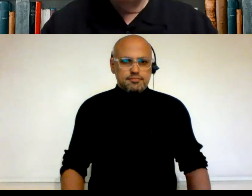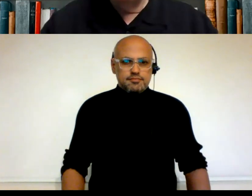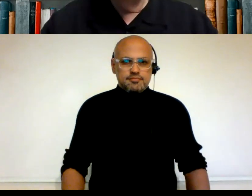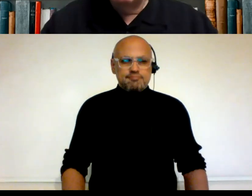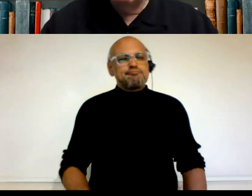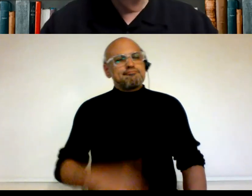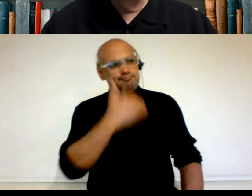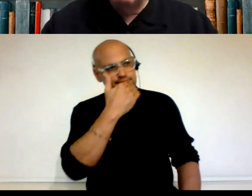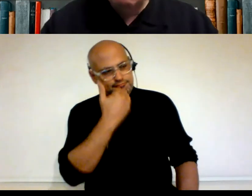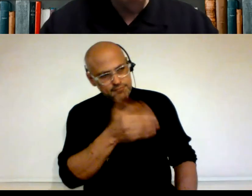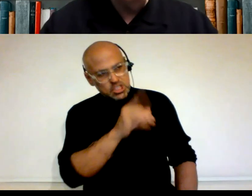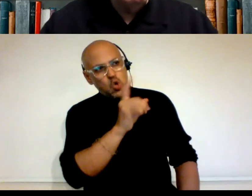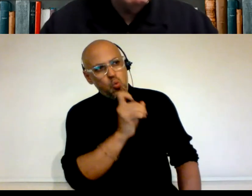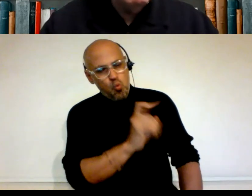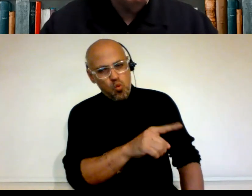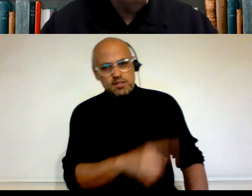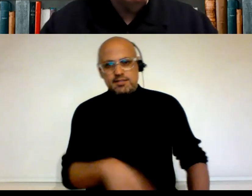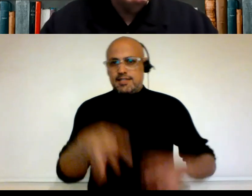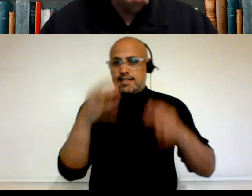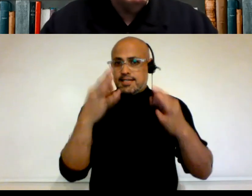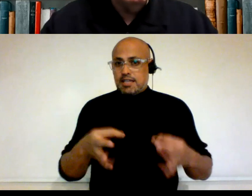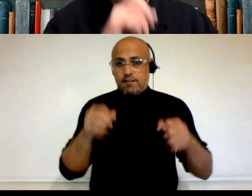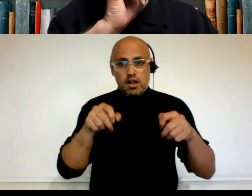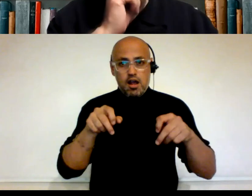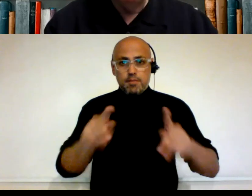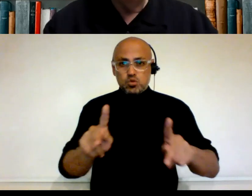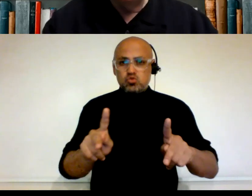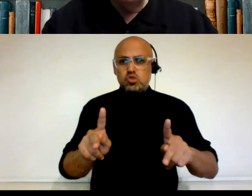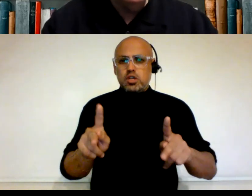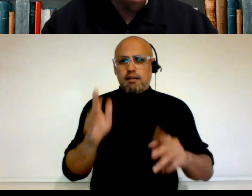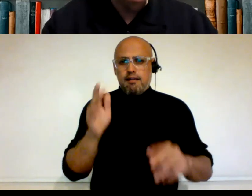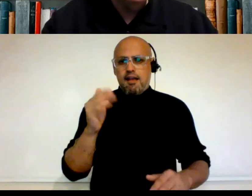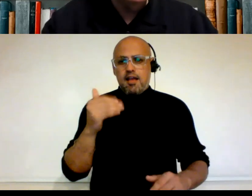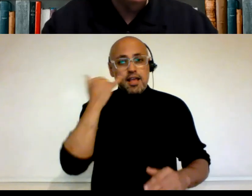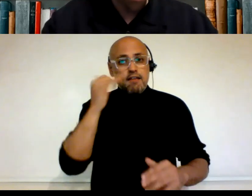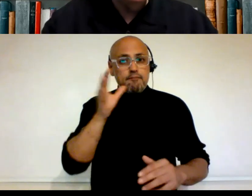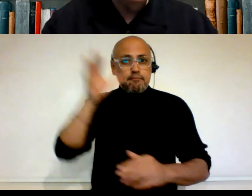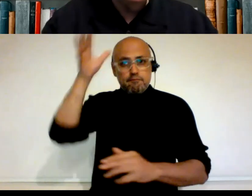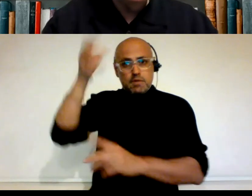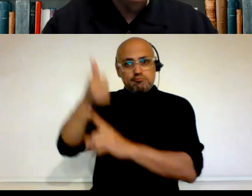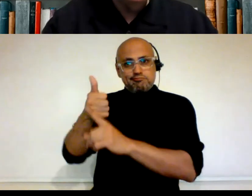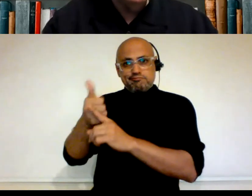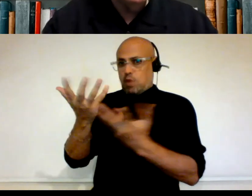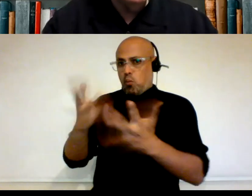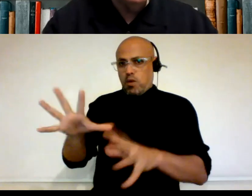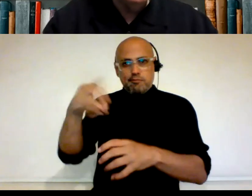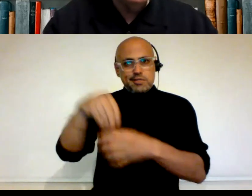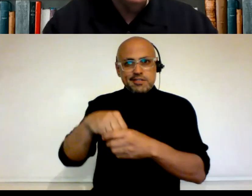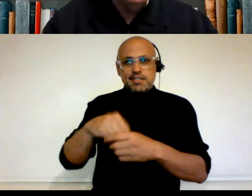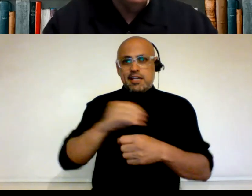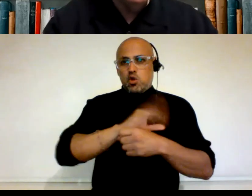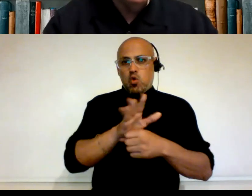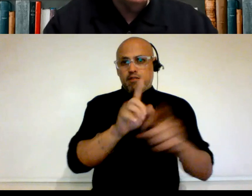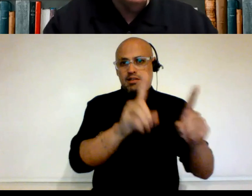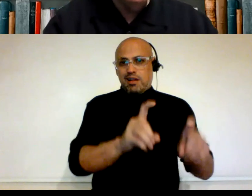great question from Sonia. Definitely the opportunity of which we would have is if a parent chooses or does not want to participate in COVID